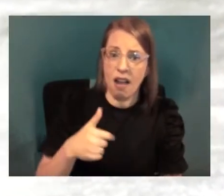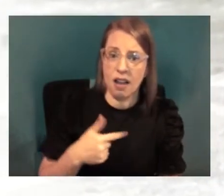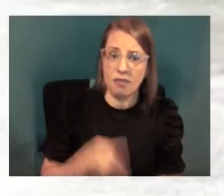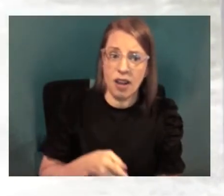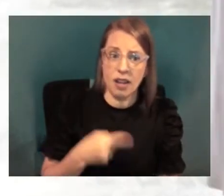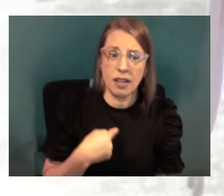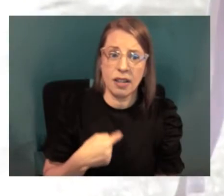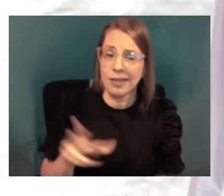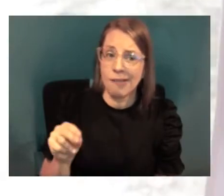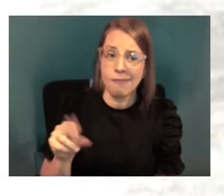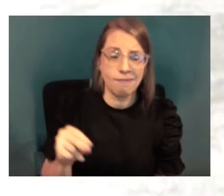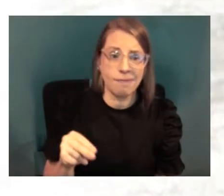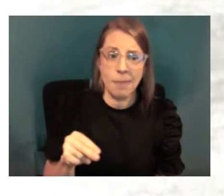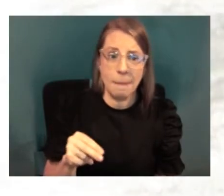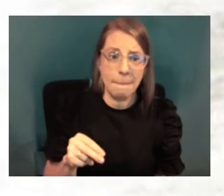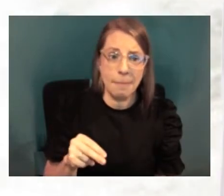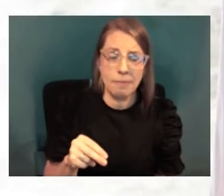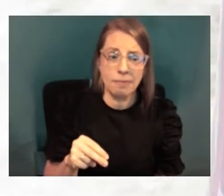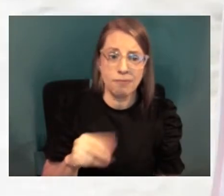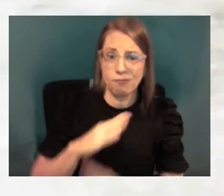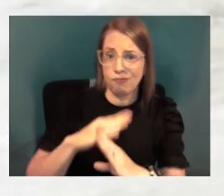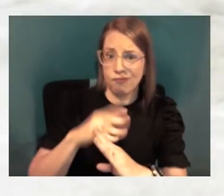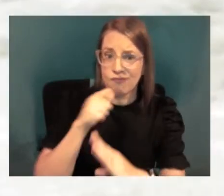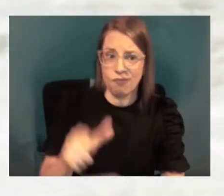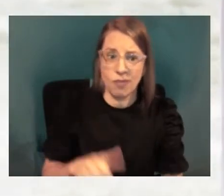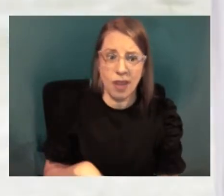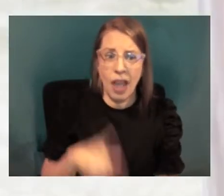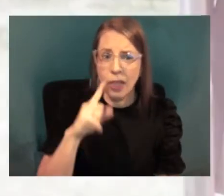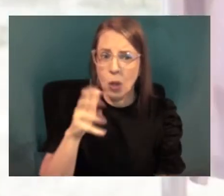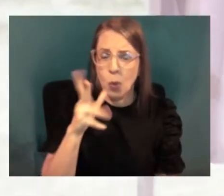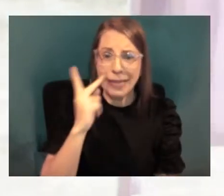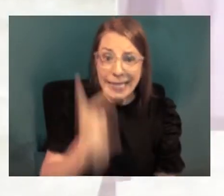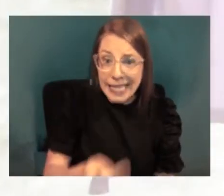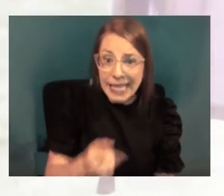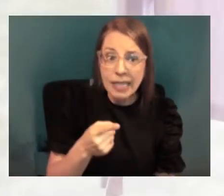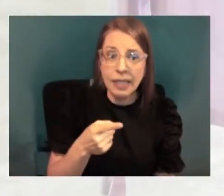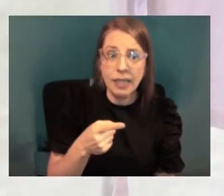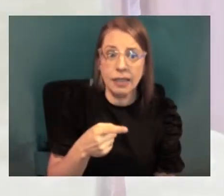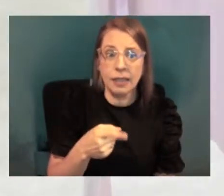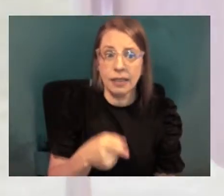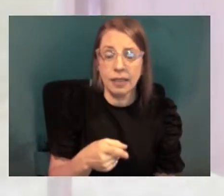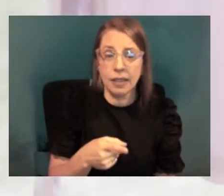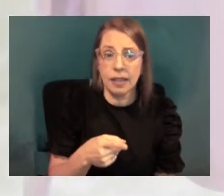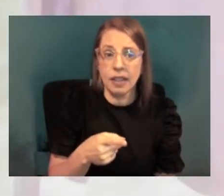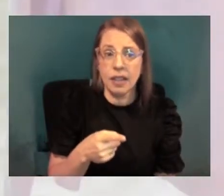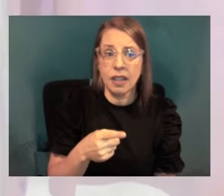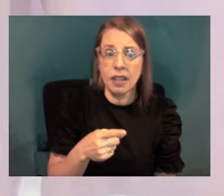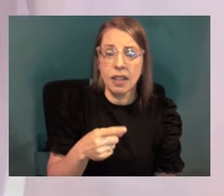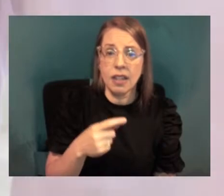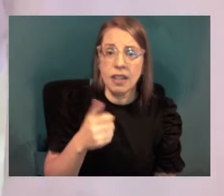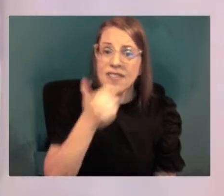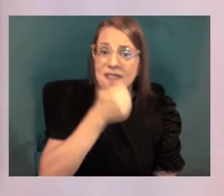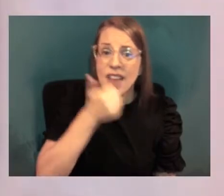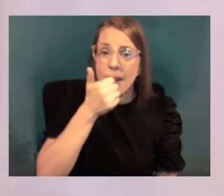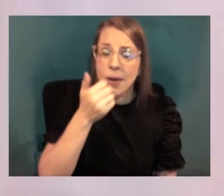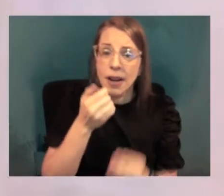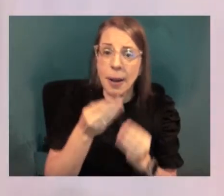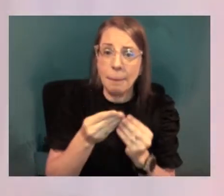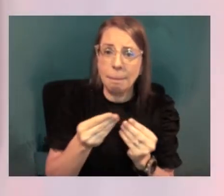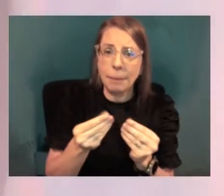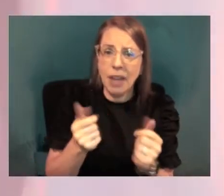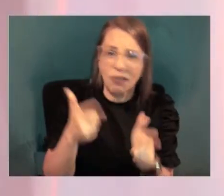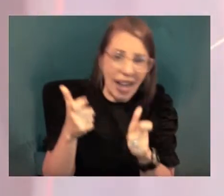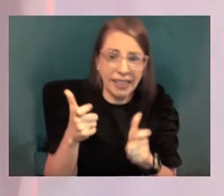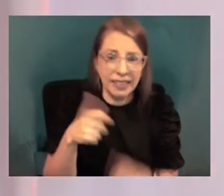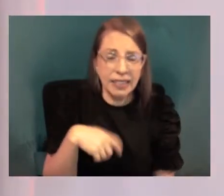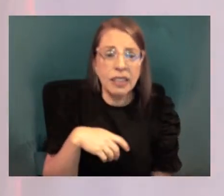No, not flame retardant, and I think you'll see here that melts the fabric very quickly. You know, it may